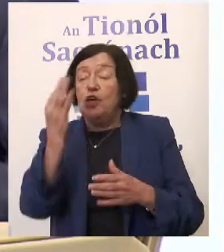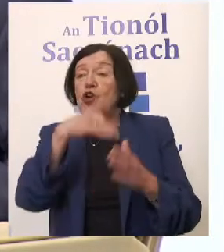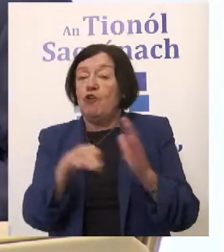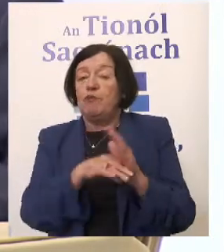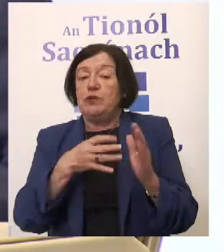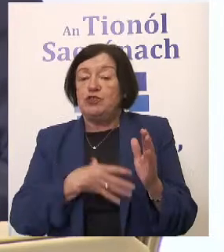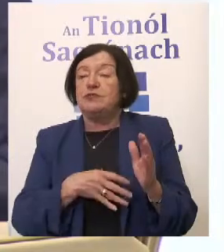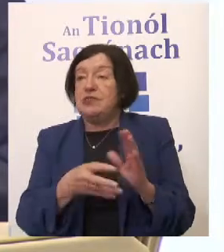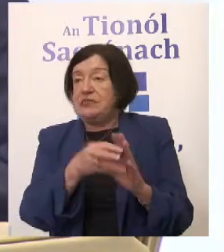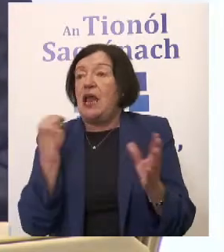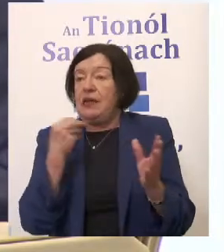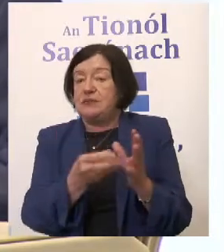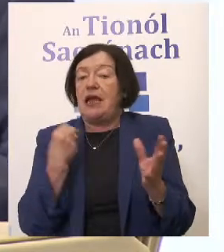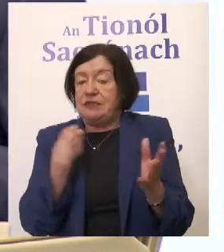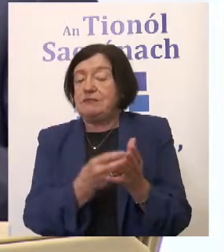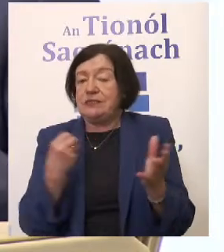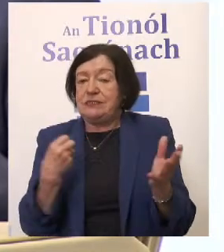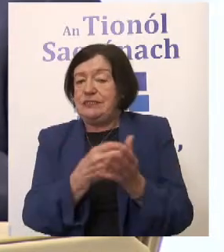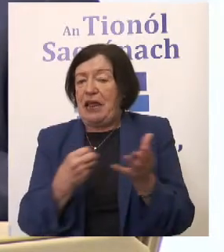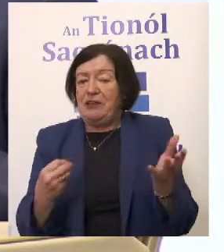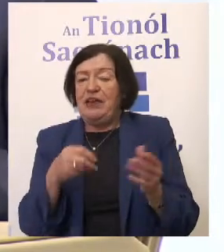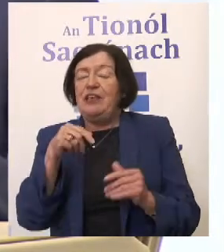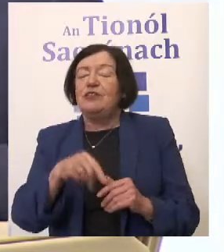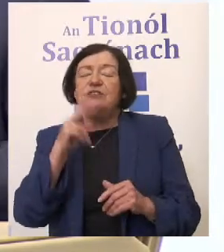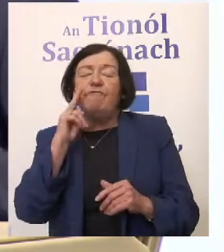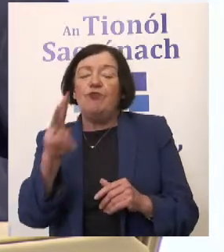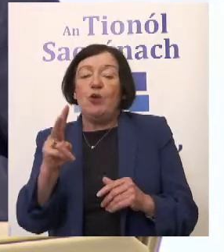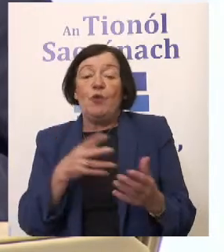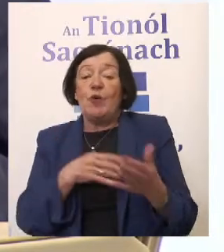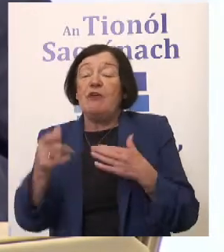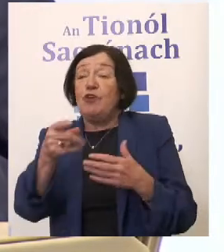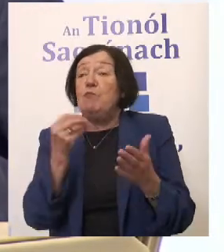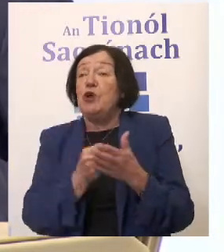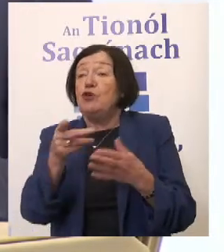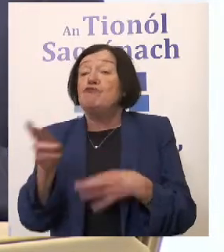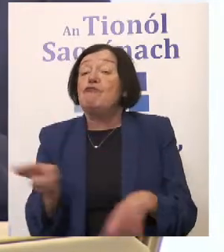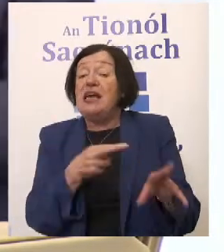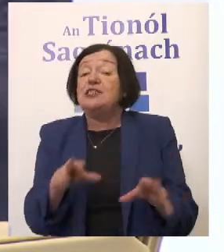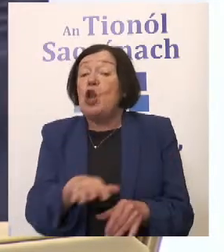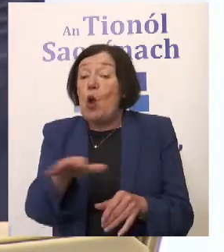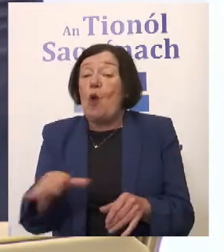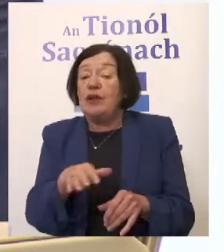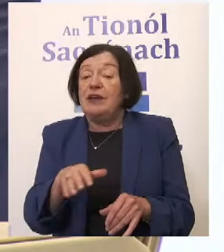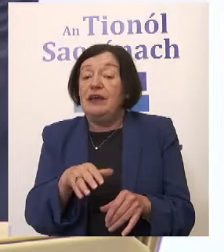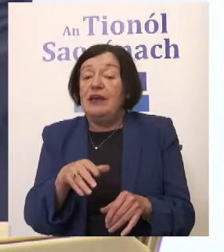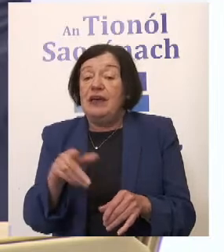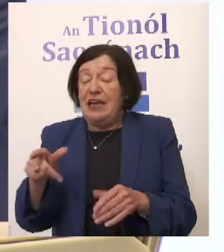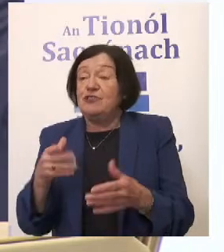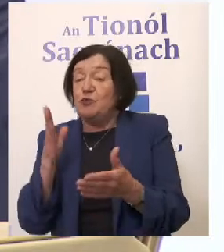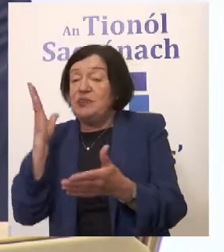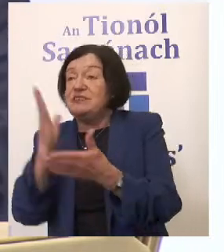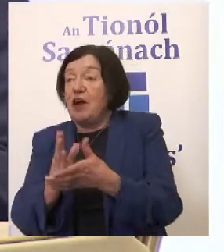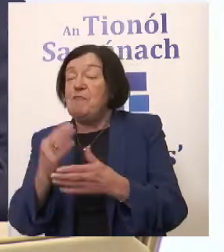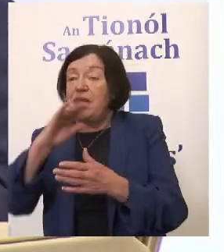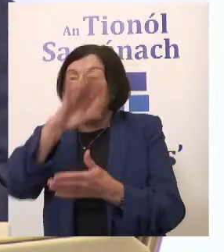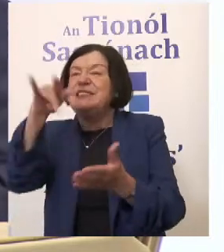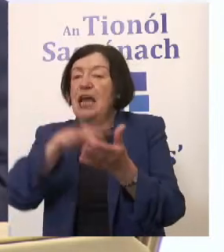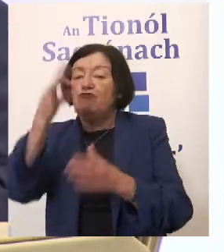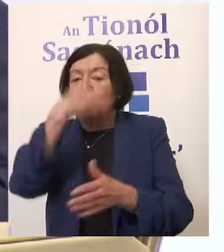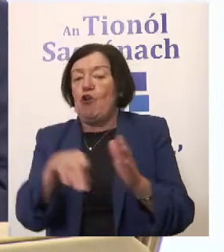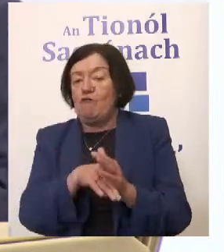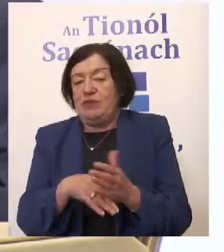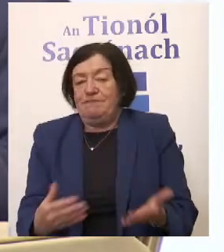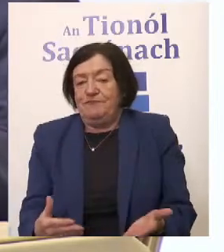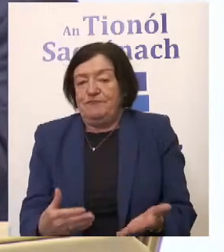will just take it off you anyway. So there's a view that no matter how much money you raise locally, it'll be cut off at the other end by central government, so you don't get any more